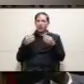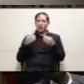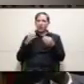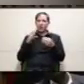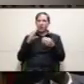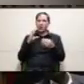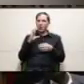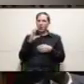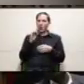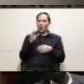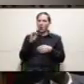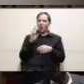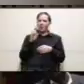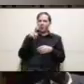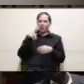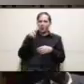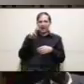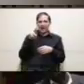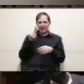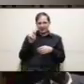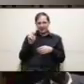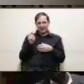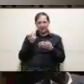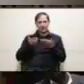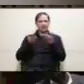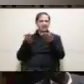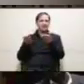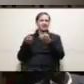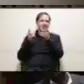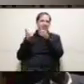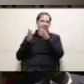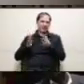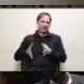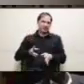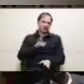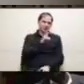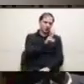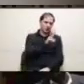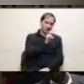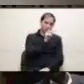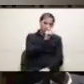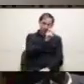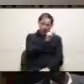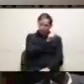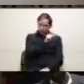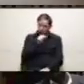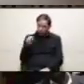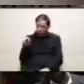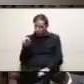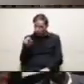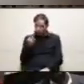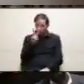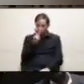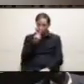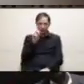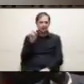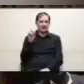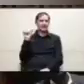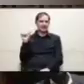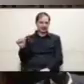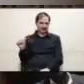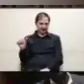director right, of from Tsoaing two- local municipality from 2001 2001 until to